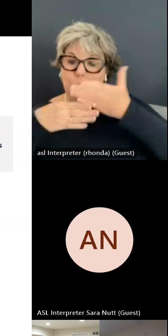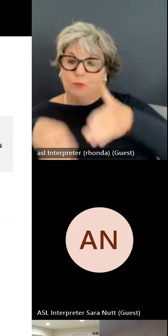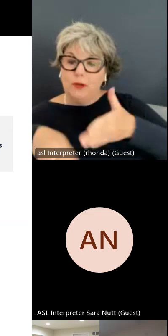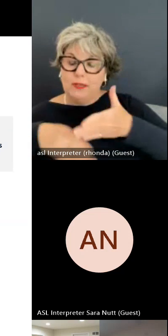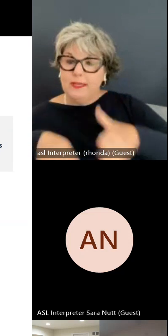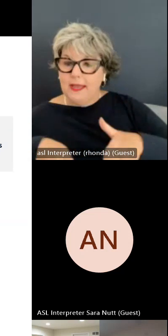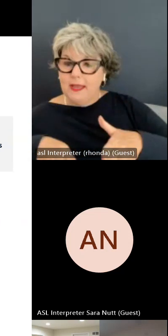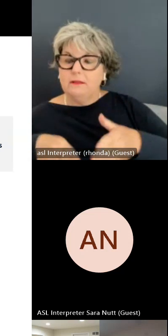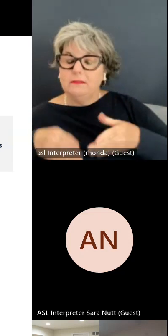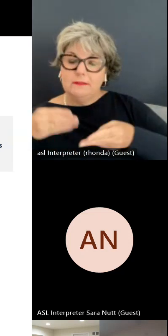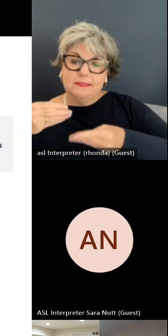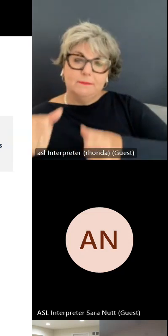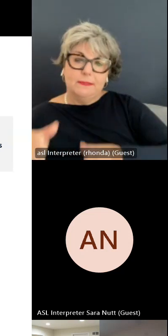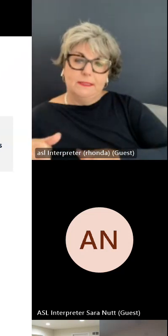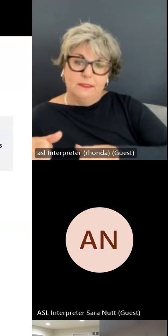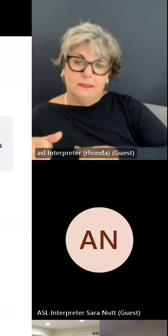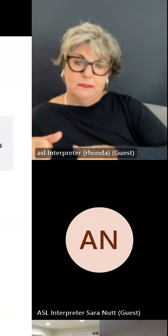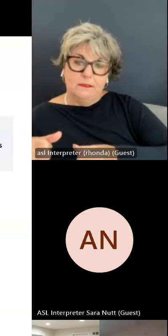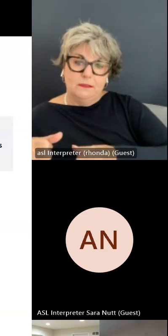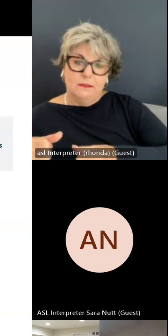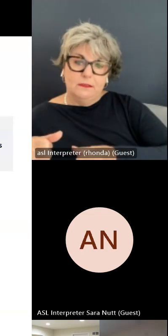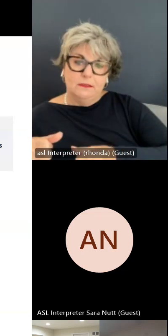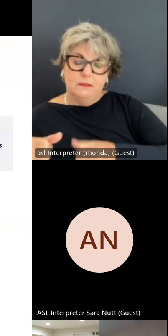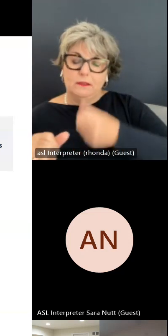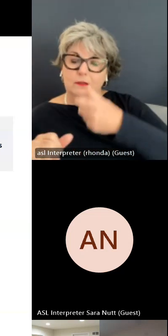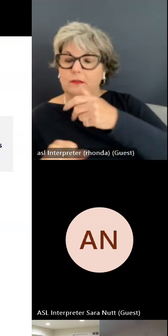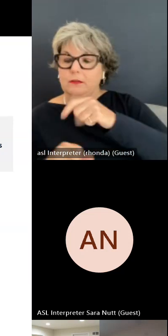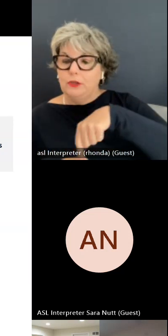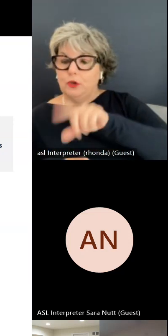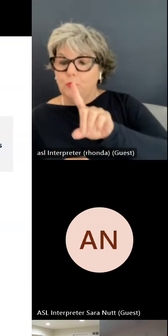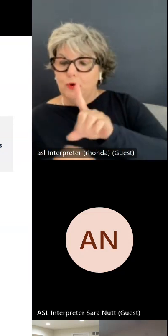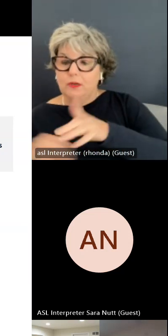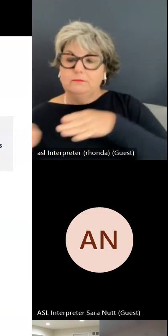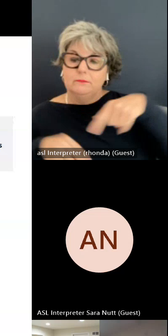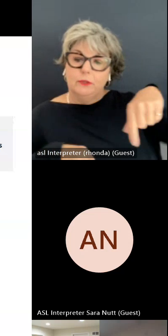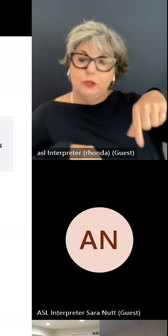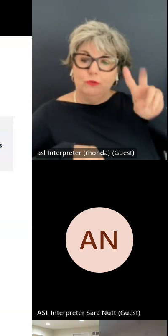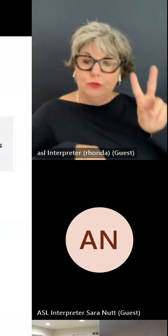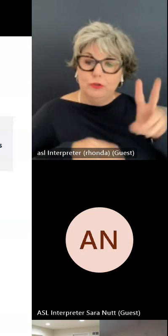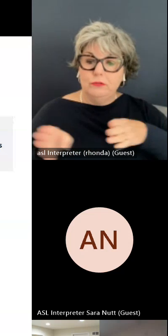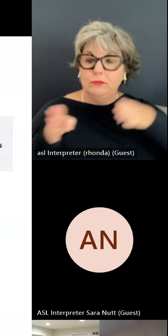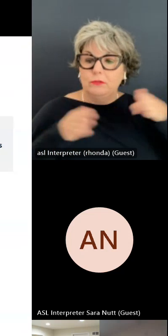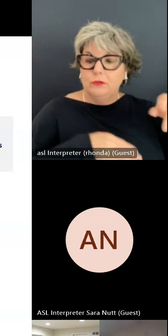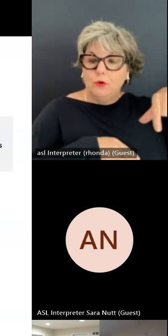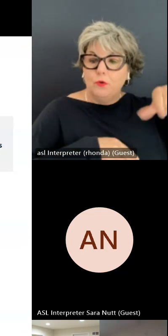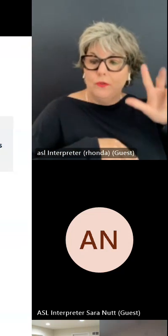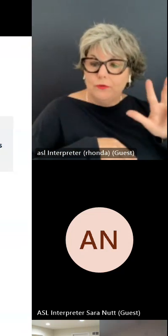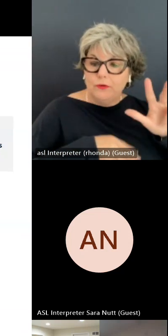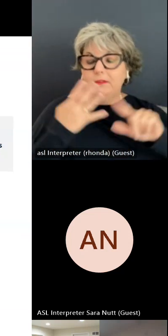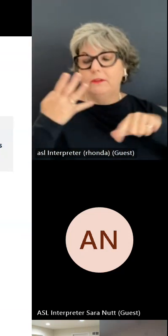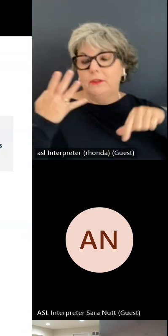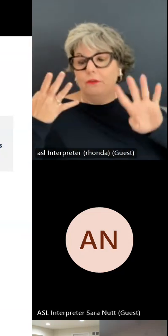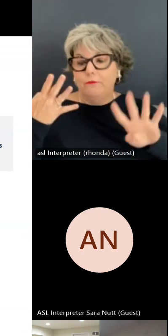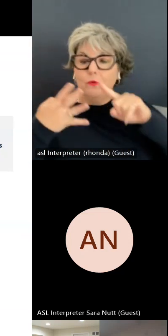plan spending by, this is much we're going to spend in quarter one, this much we're going to spend in quarter two, this much in quarter three, and this much in quarter